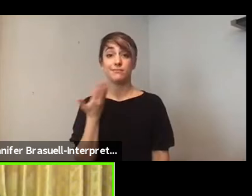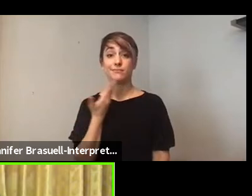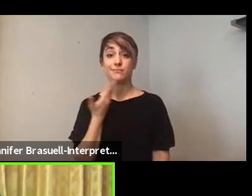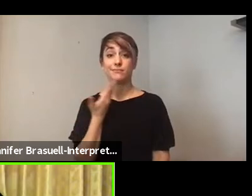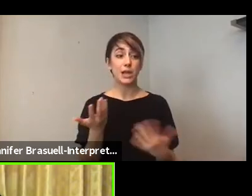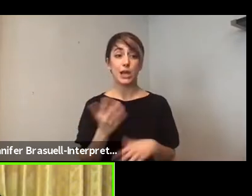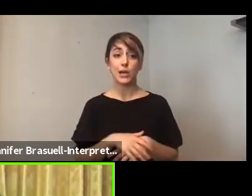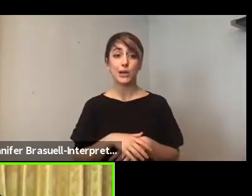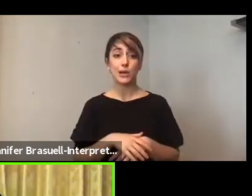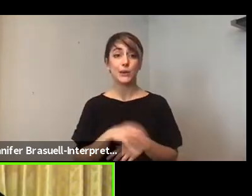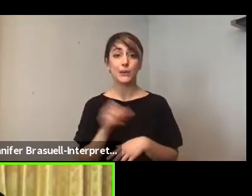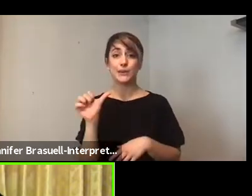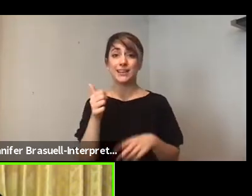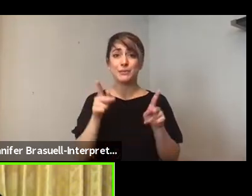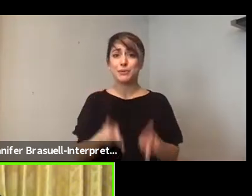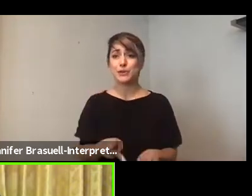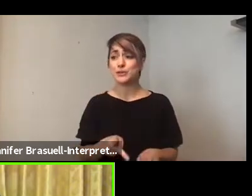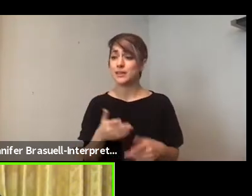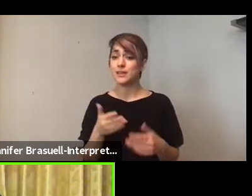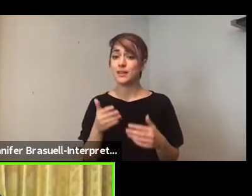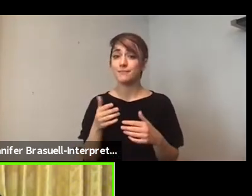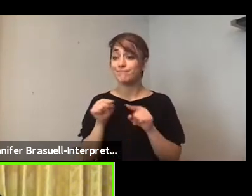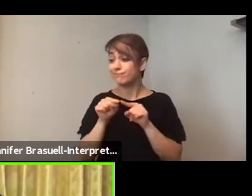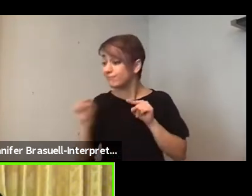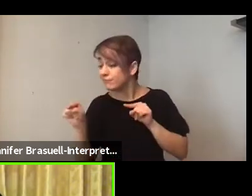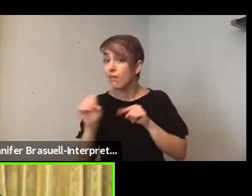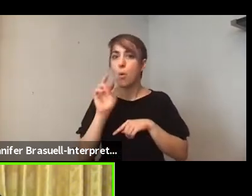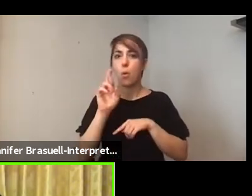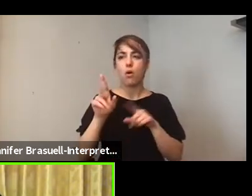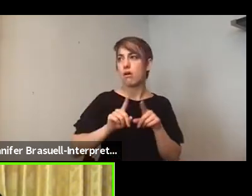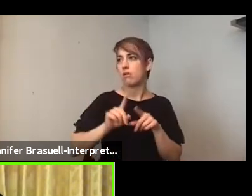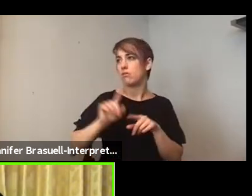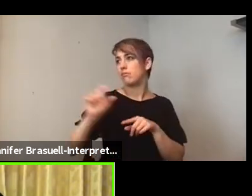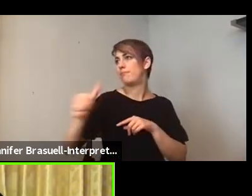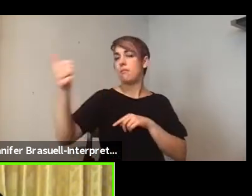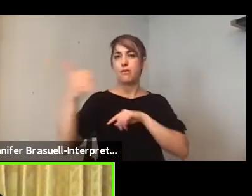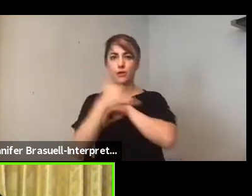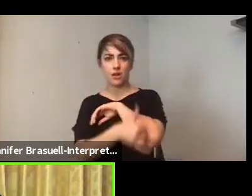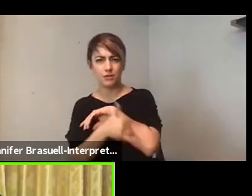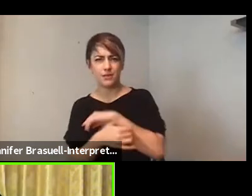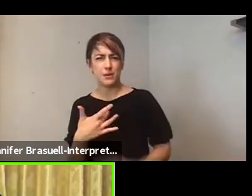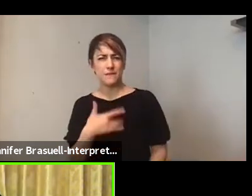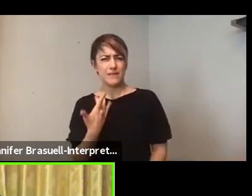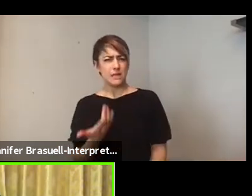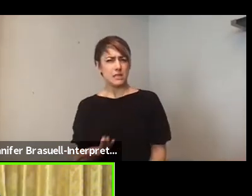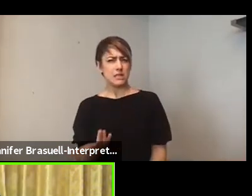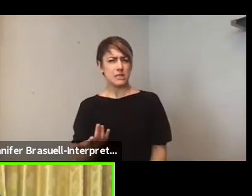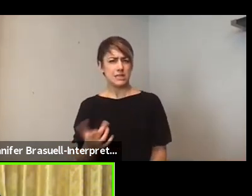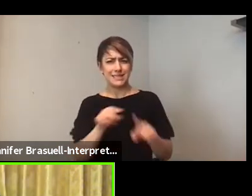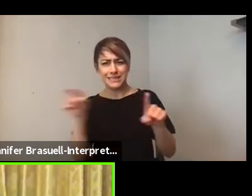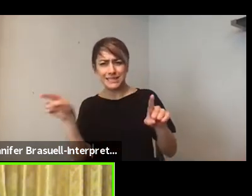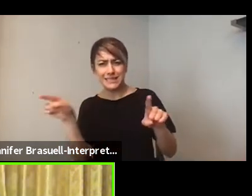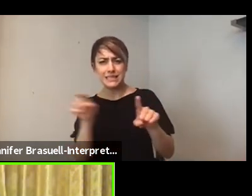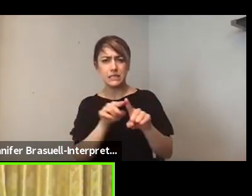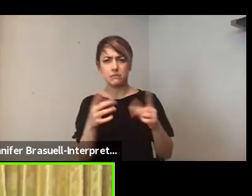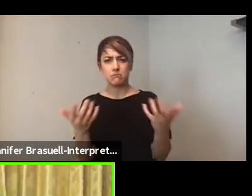the same distance, and I feel more working to get a sense of working